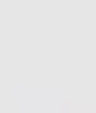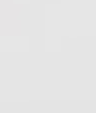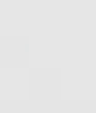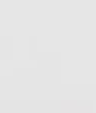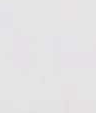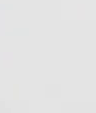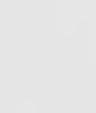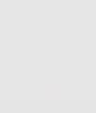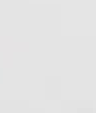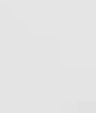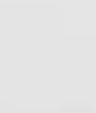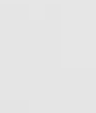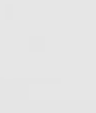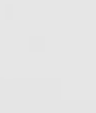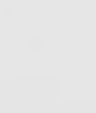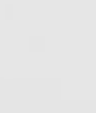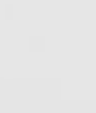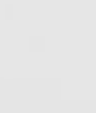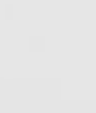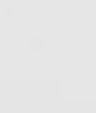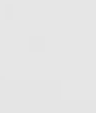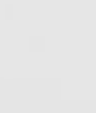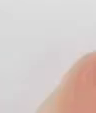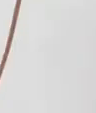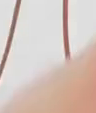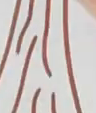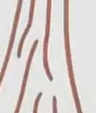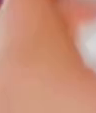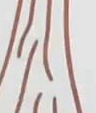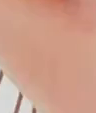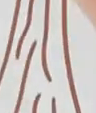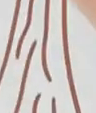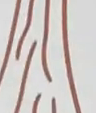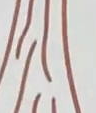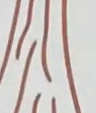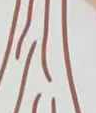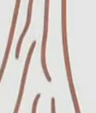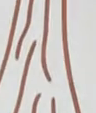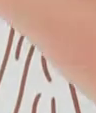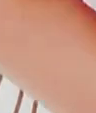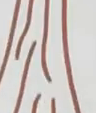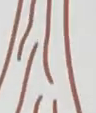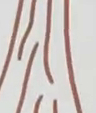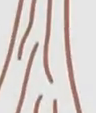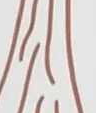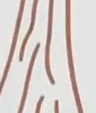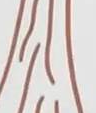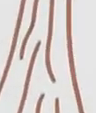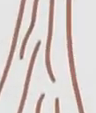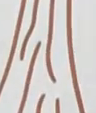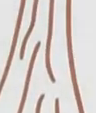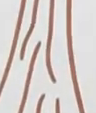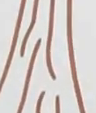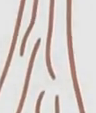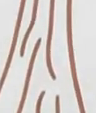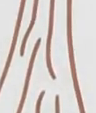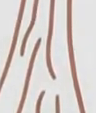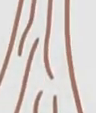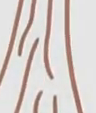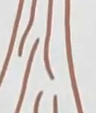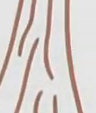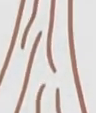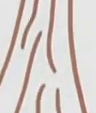growth, most notably oxygen. Obviously, the oak trees cannot move, and so to continue future growth, they produce